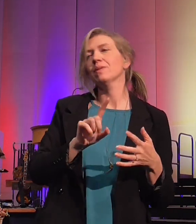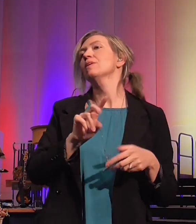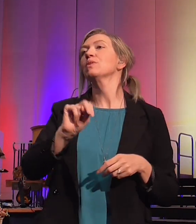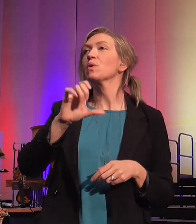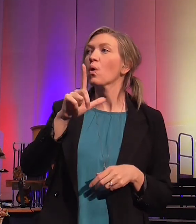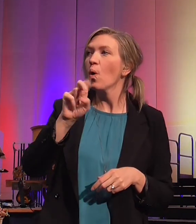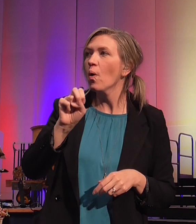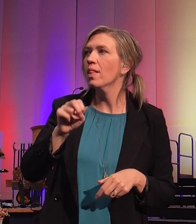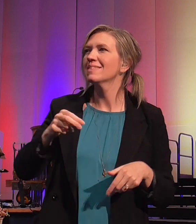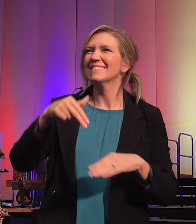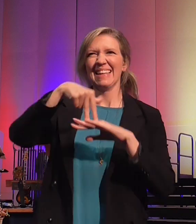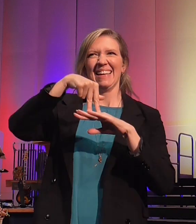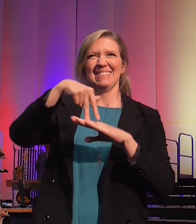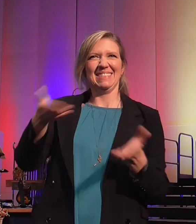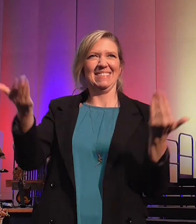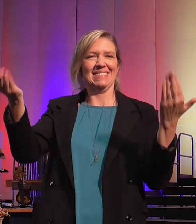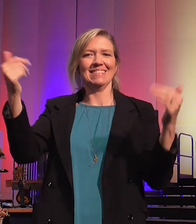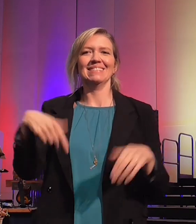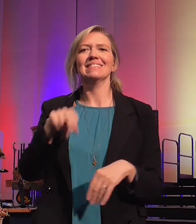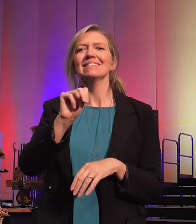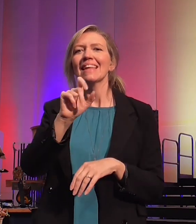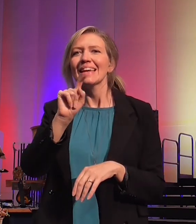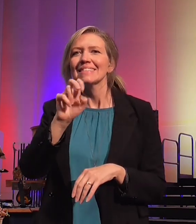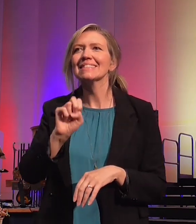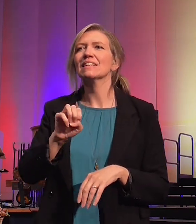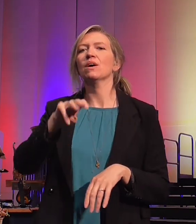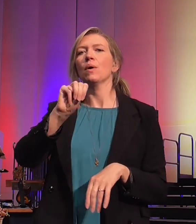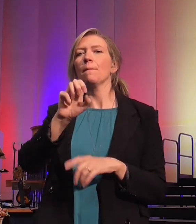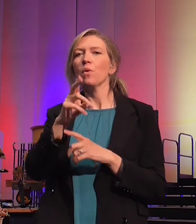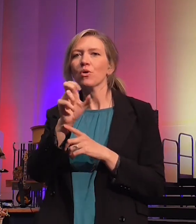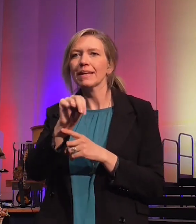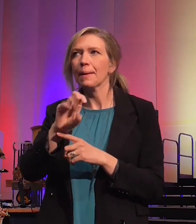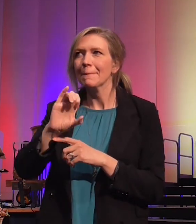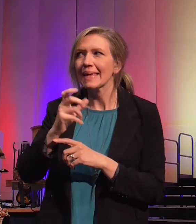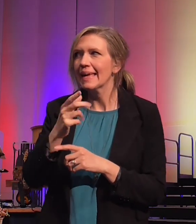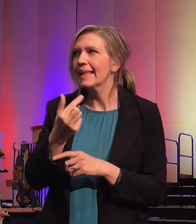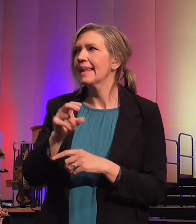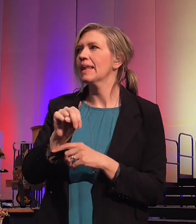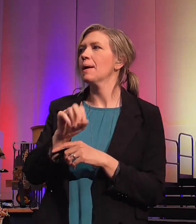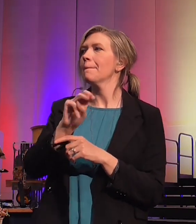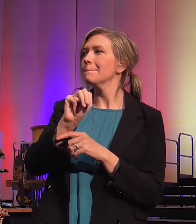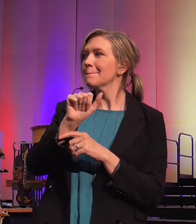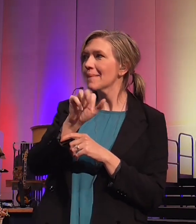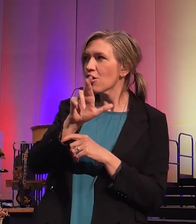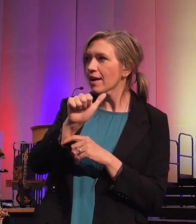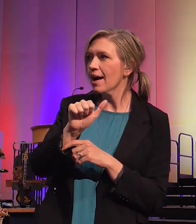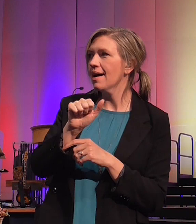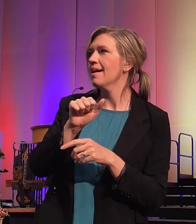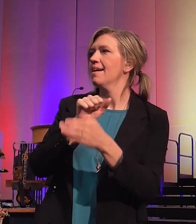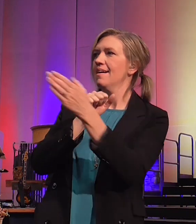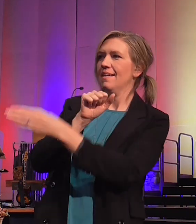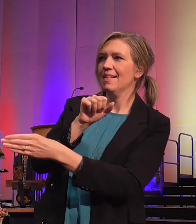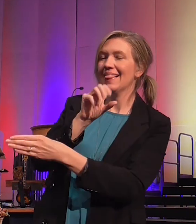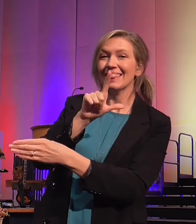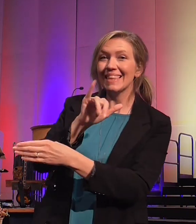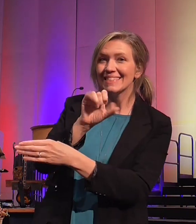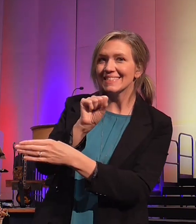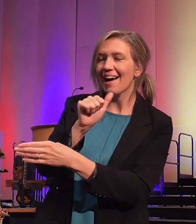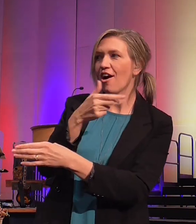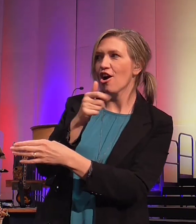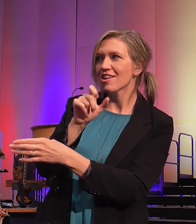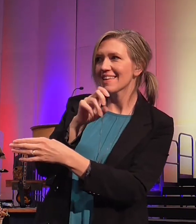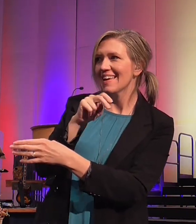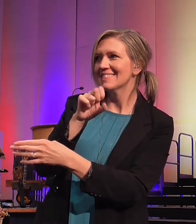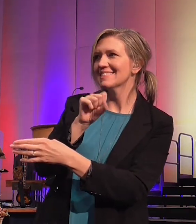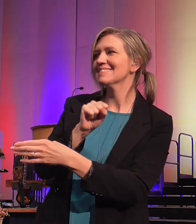Nicole Burson, stand up, Meg Smiley, Maureen McGinn, Miriam Margalis, Lisa